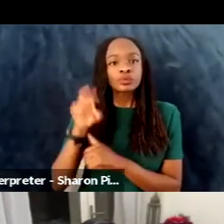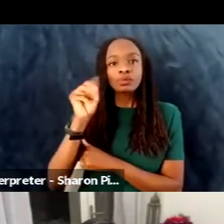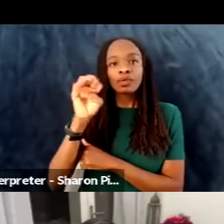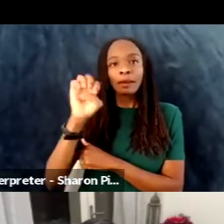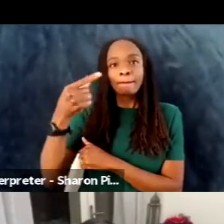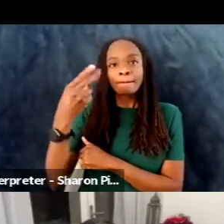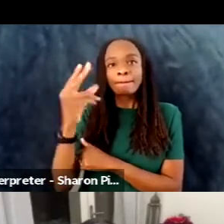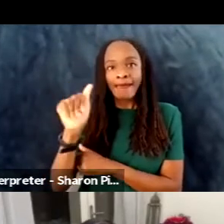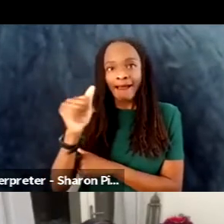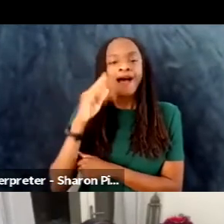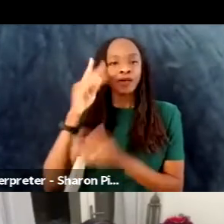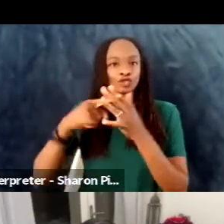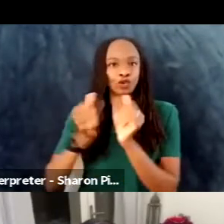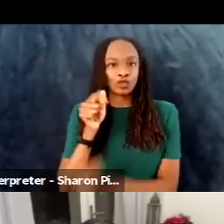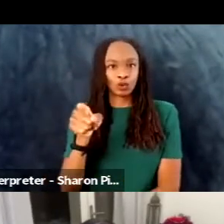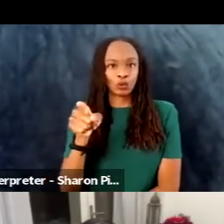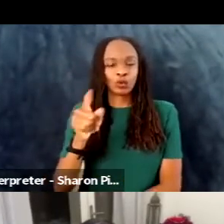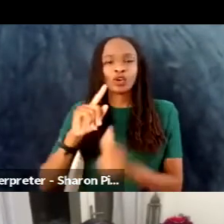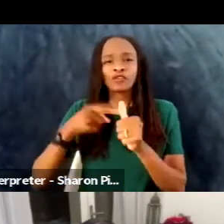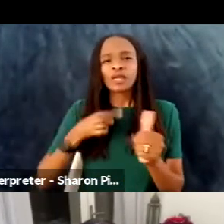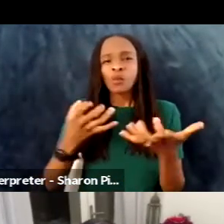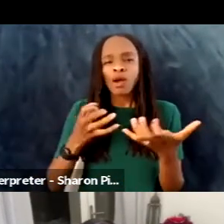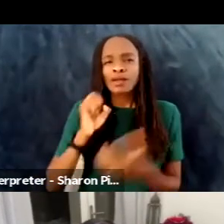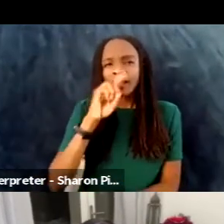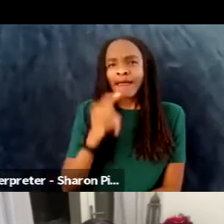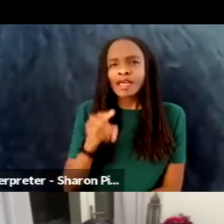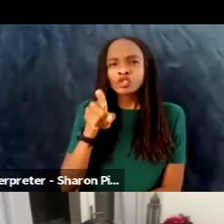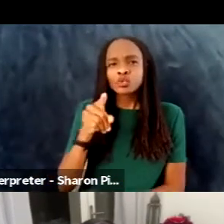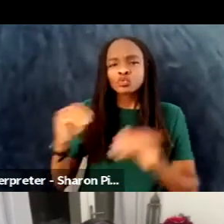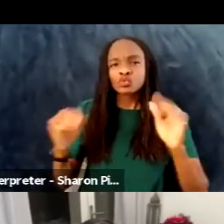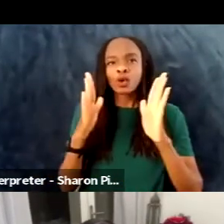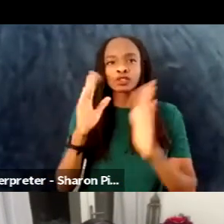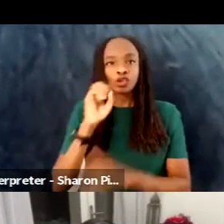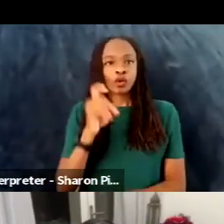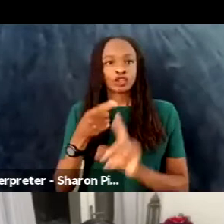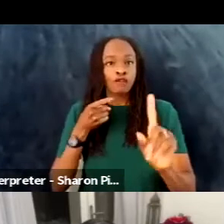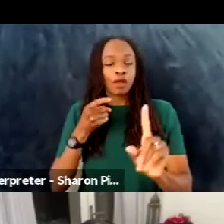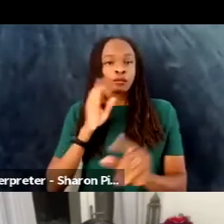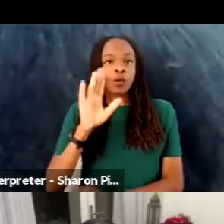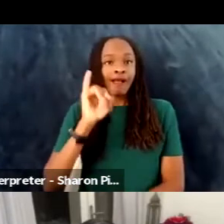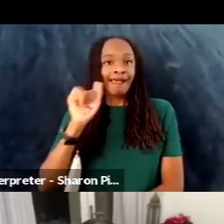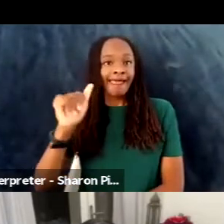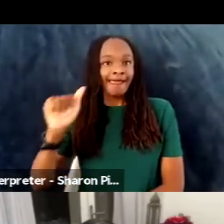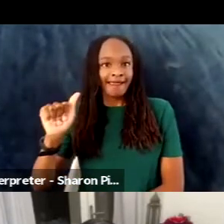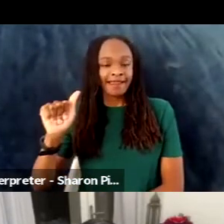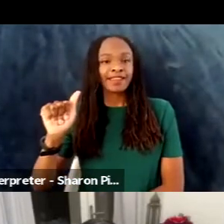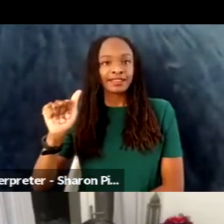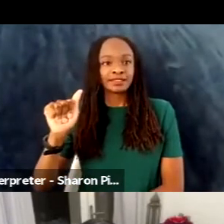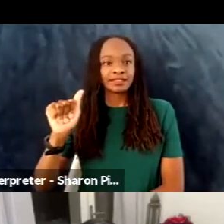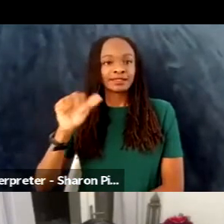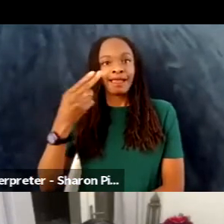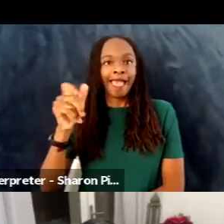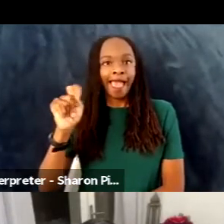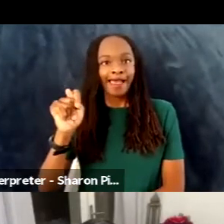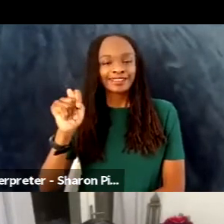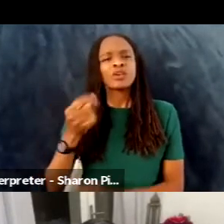you. And first, I'm going to ask you to address a question from your IAA hat. You know, why